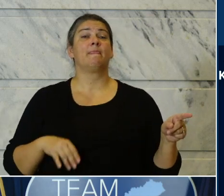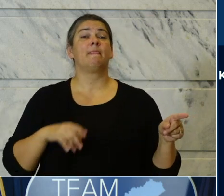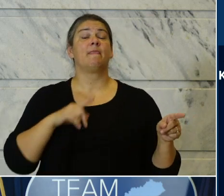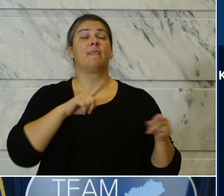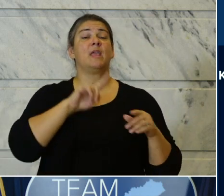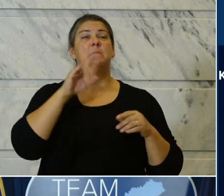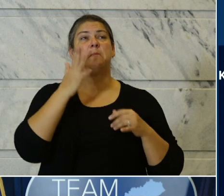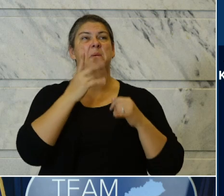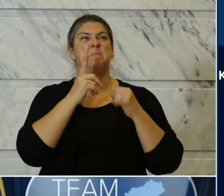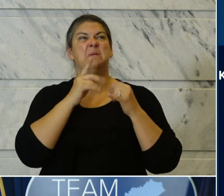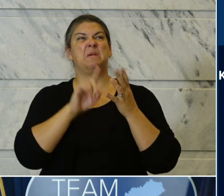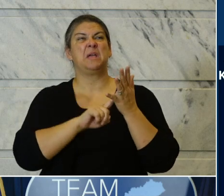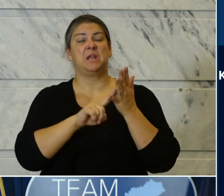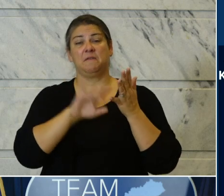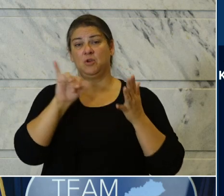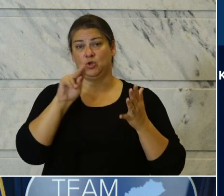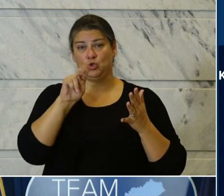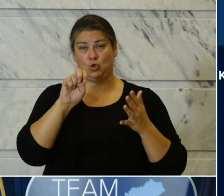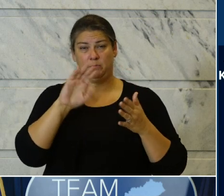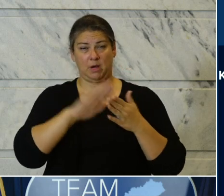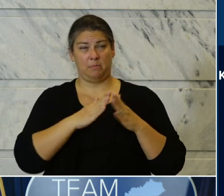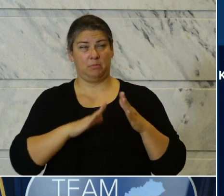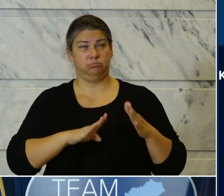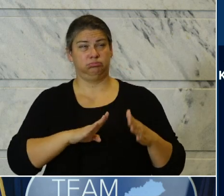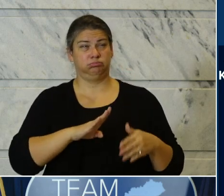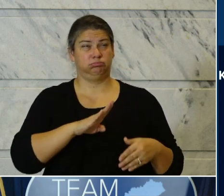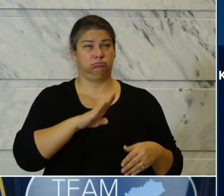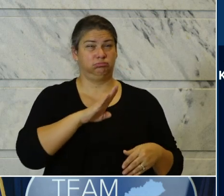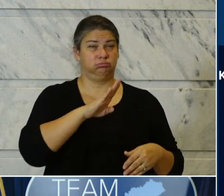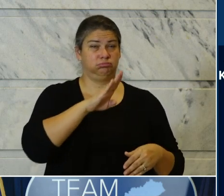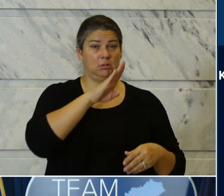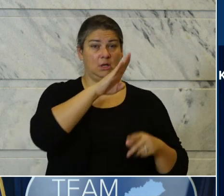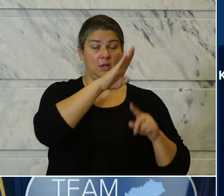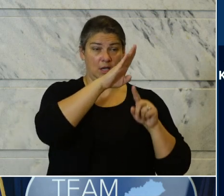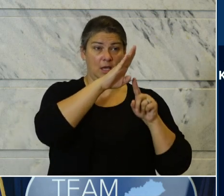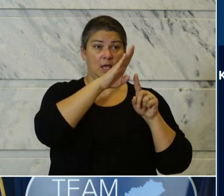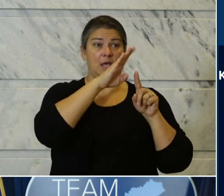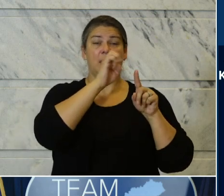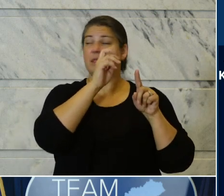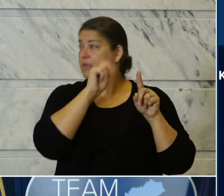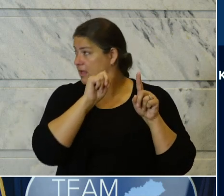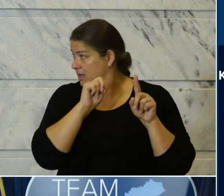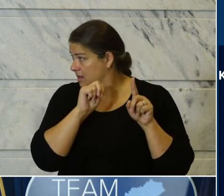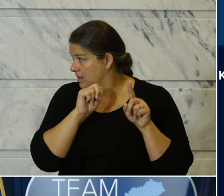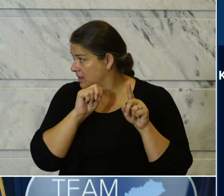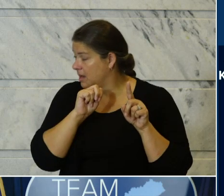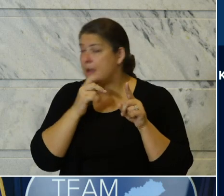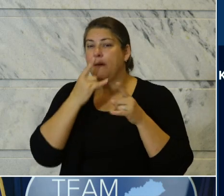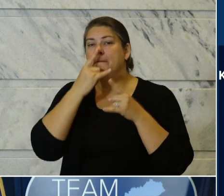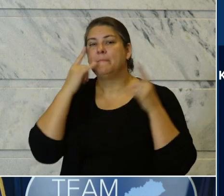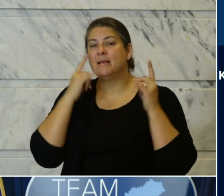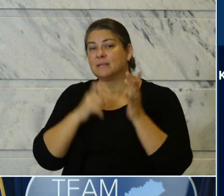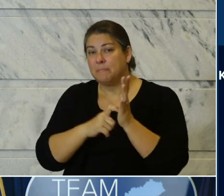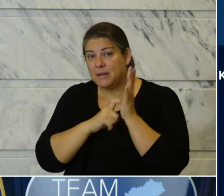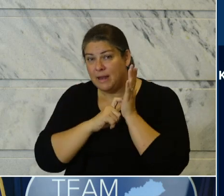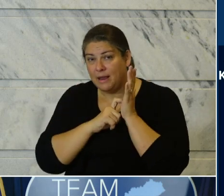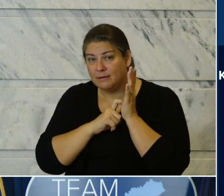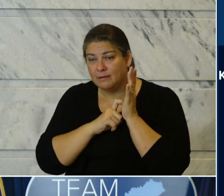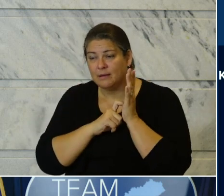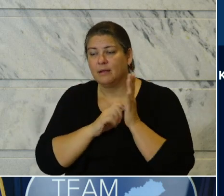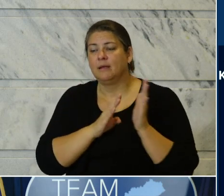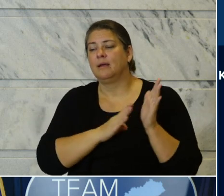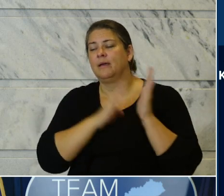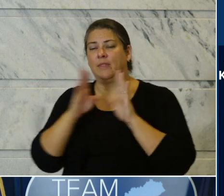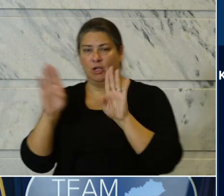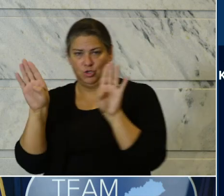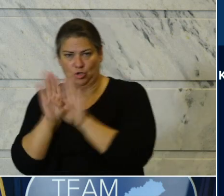end of June, and the second half of June, they put in a mask mandate, June 17th. Then they shut bars and gyms